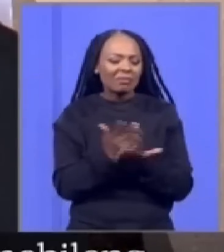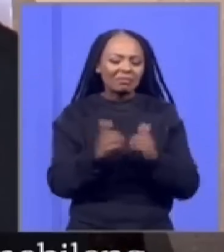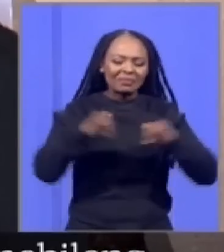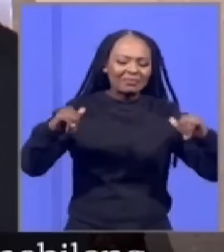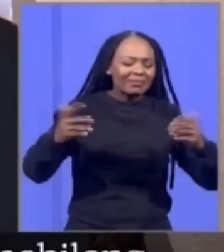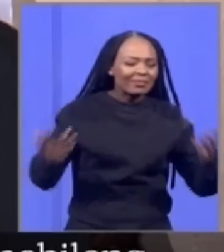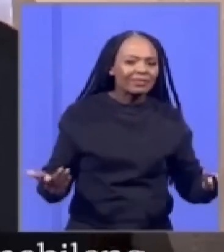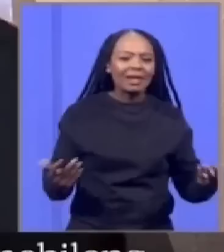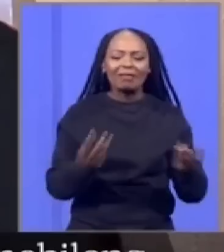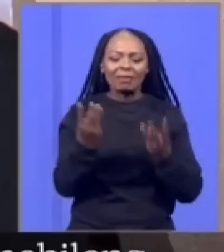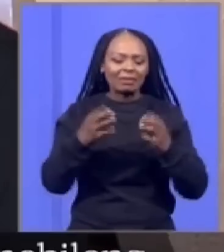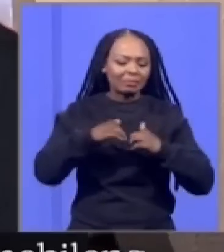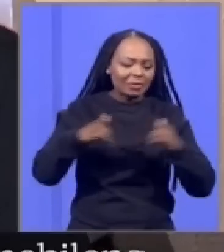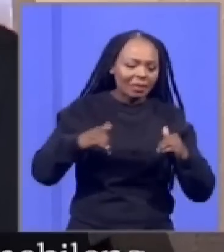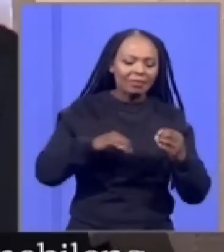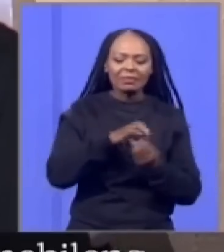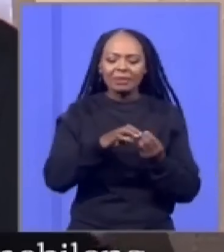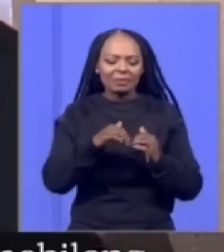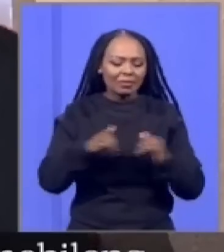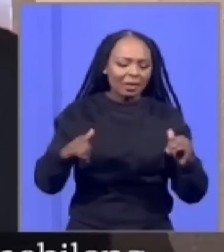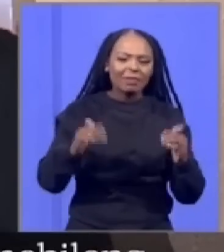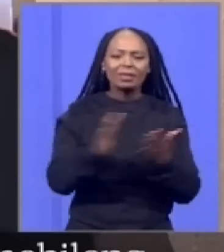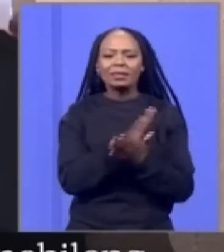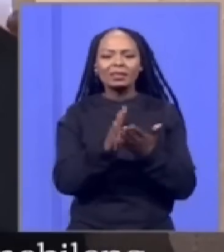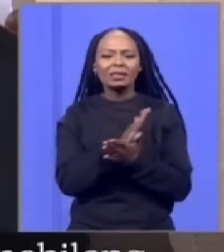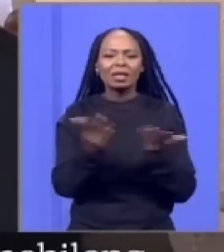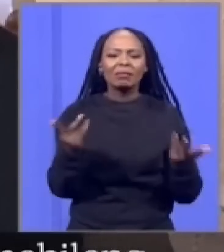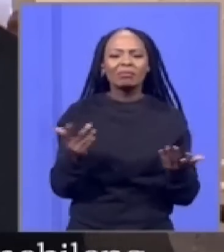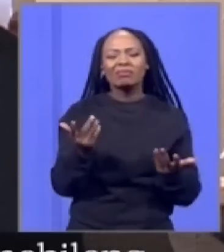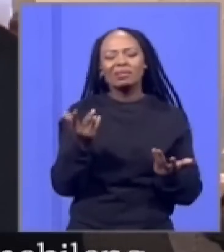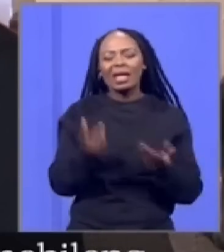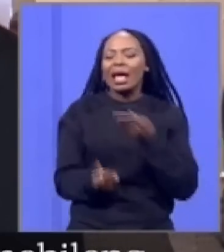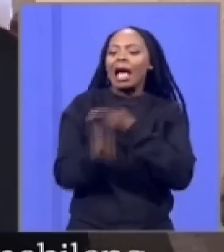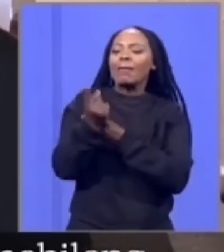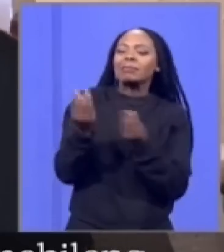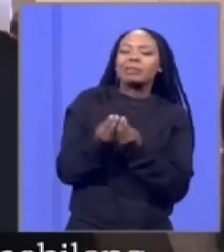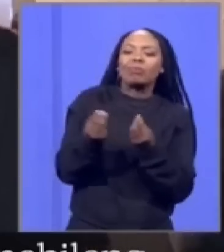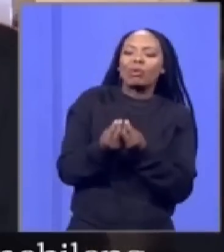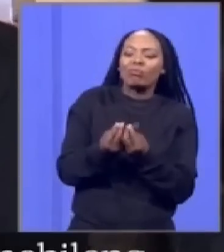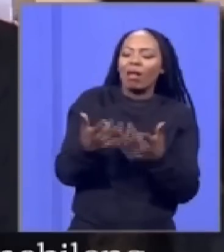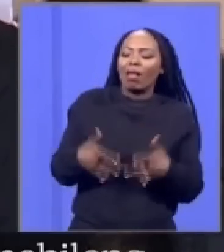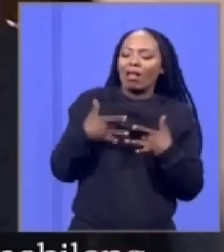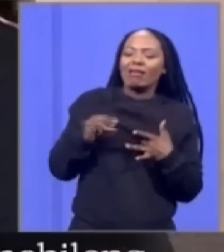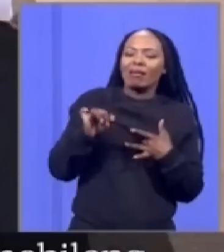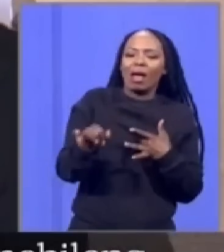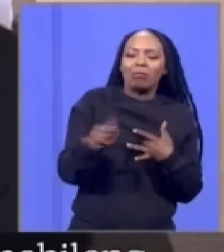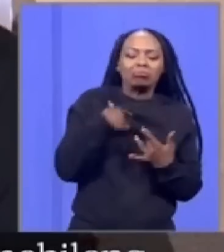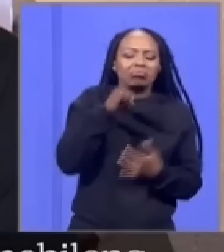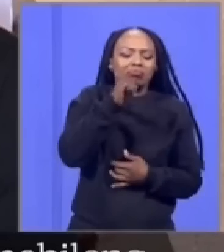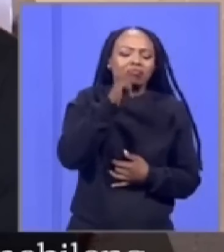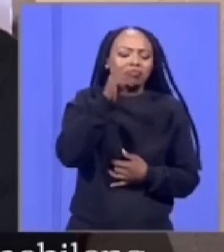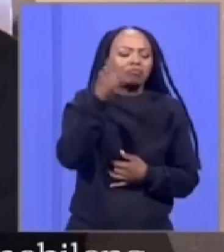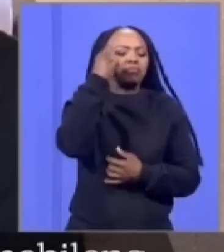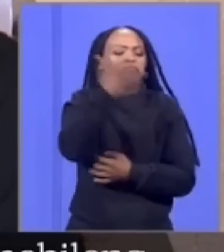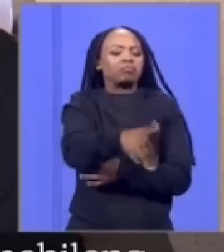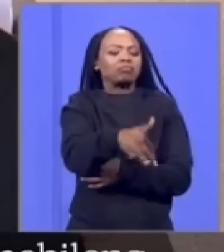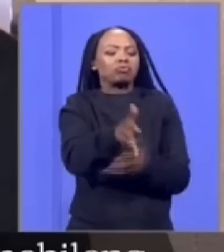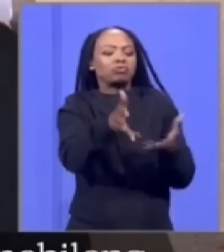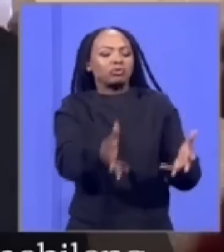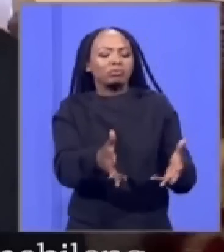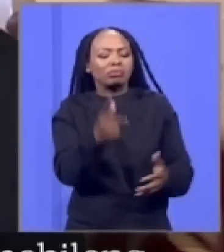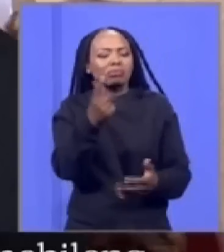are well-informed people. It's just that the circumstances around them make them to find themselves in